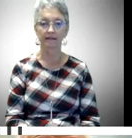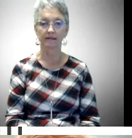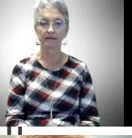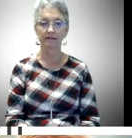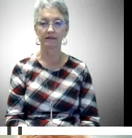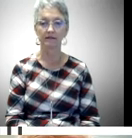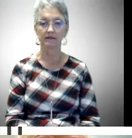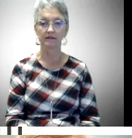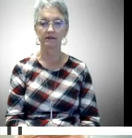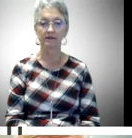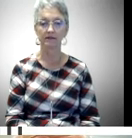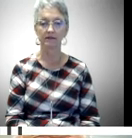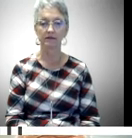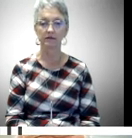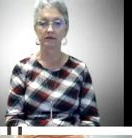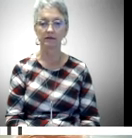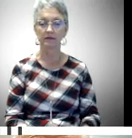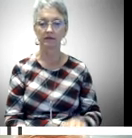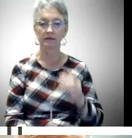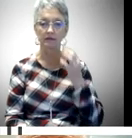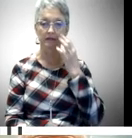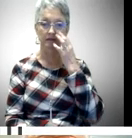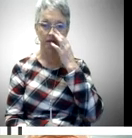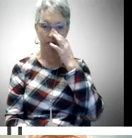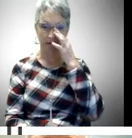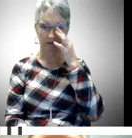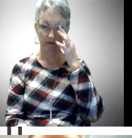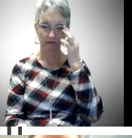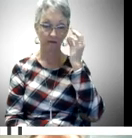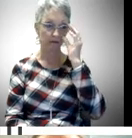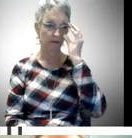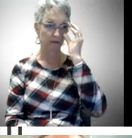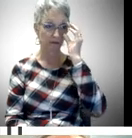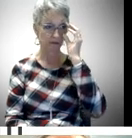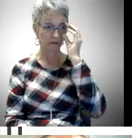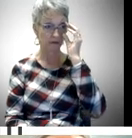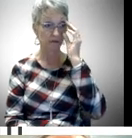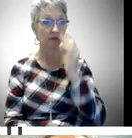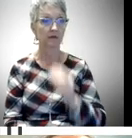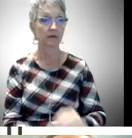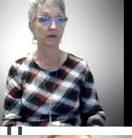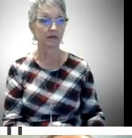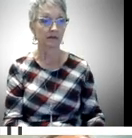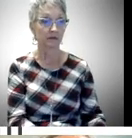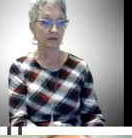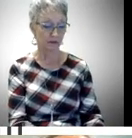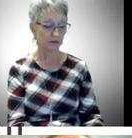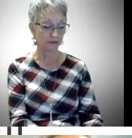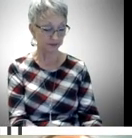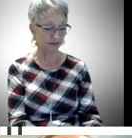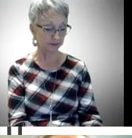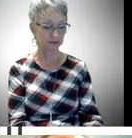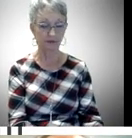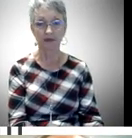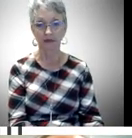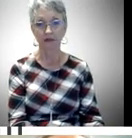person you know, can pick anybody. The most important thing is that they have to select someone they trust. And